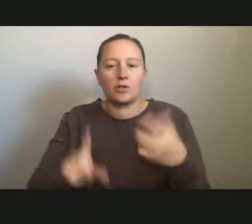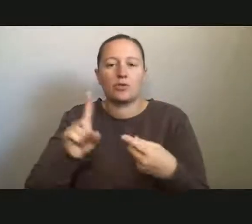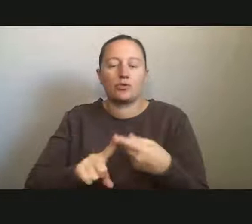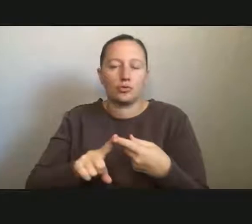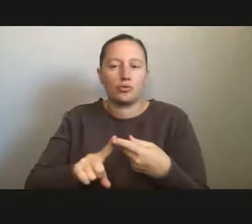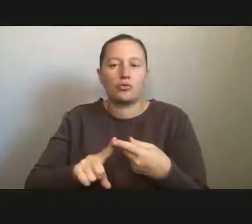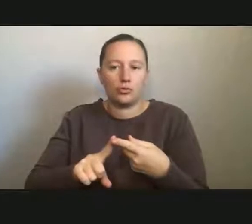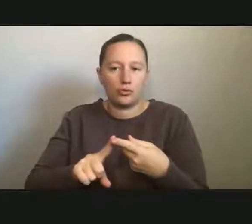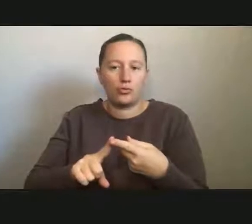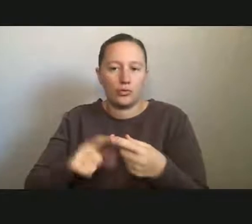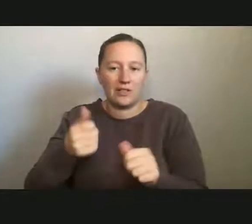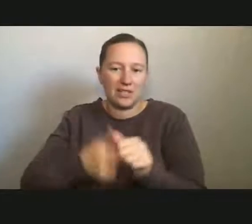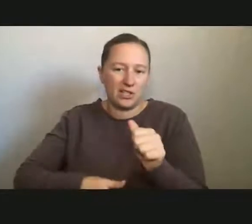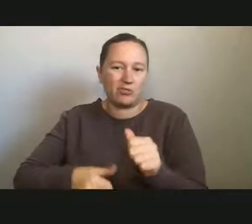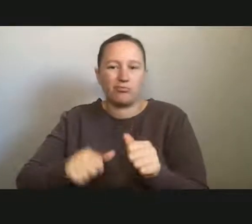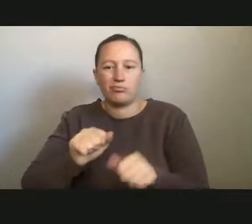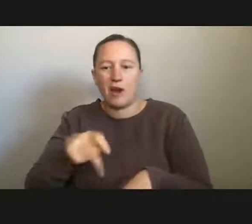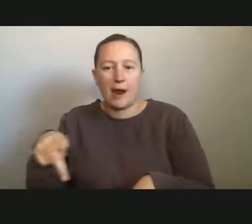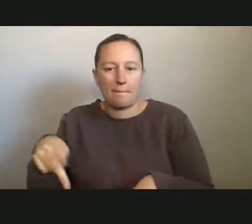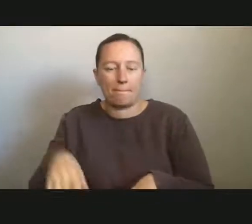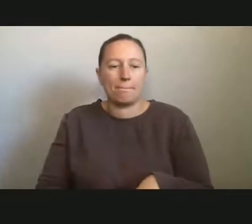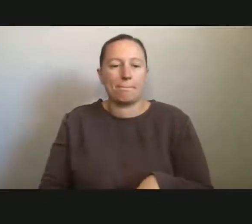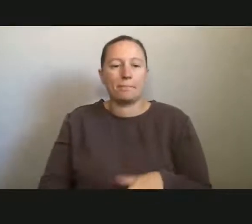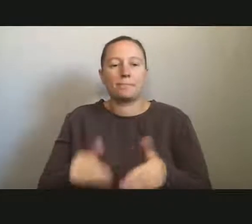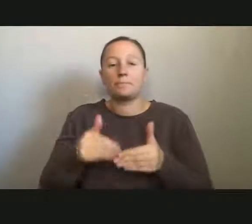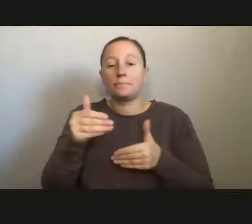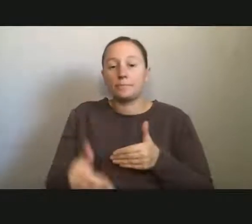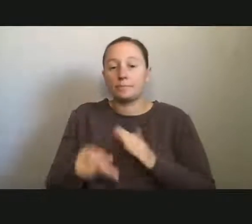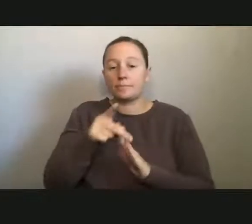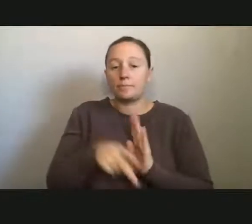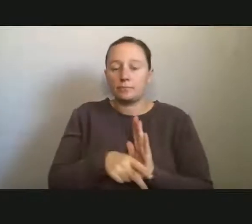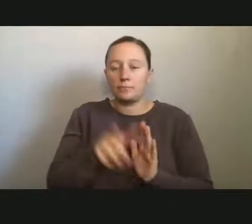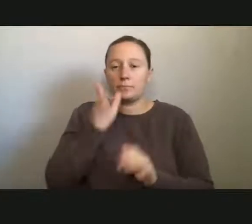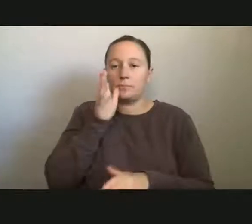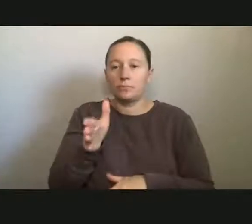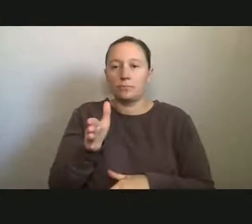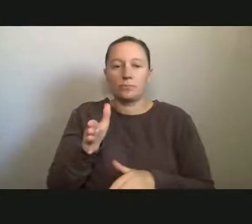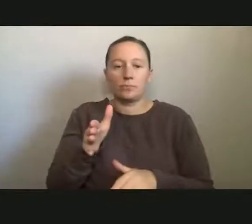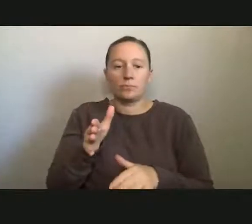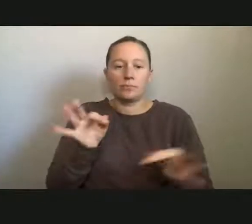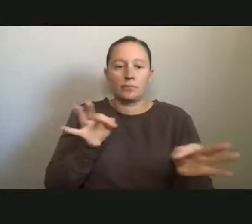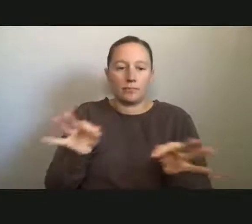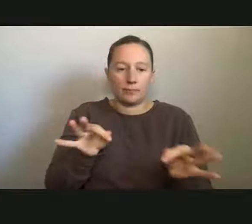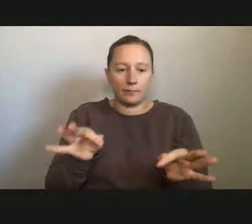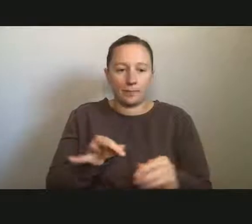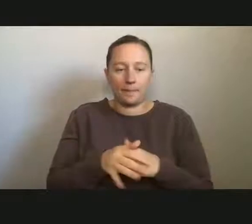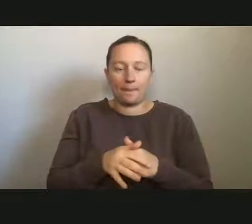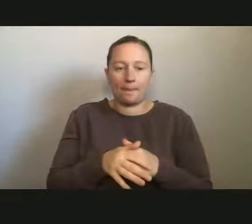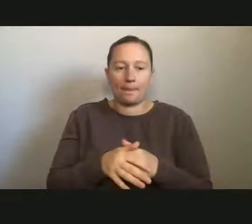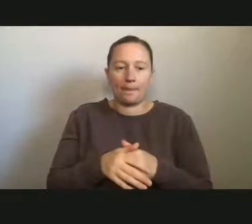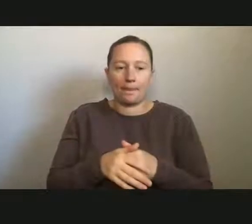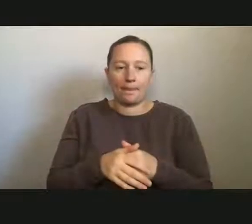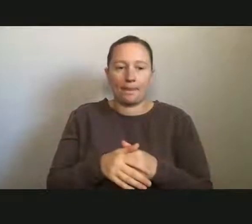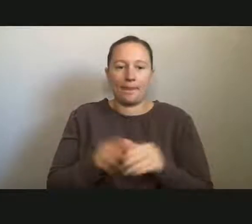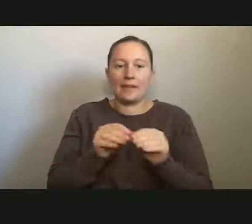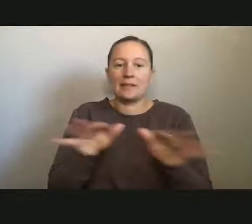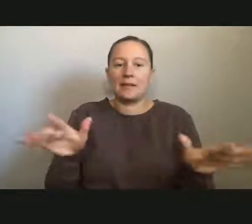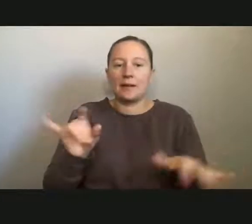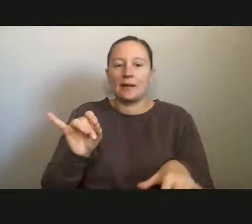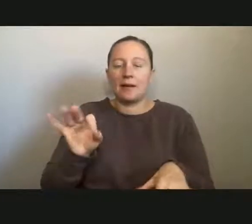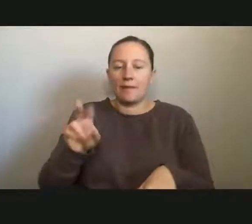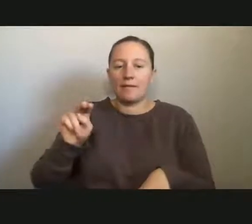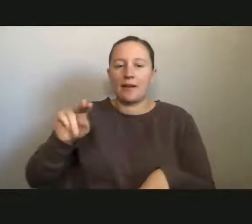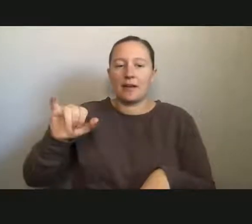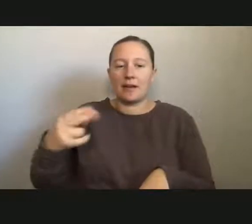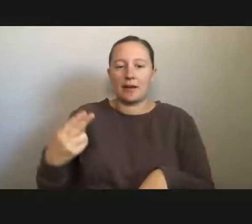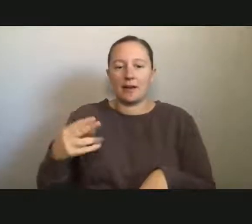the applications. The next policy that we're going to touch base on briefly is the dissemination of